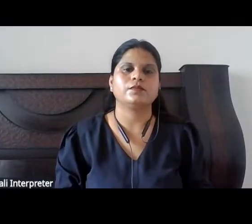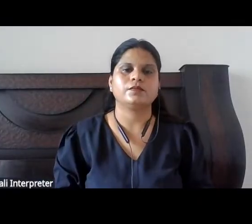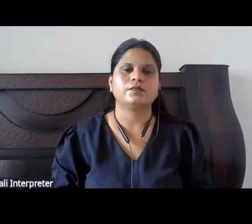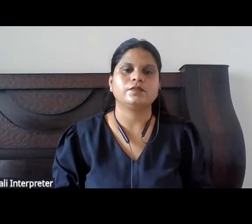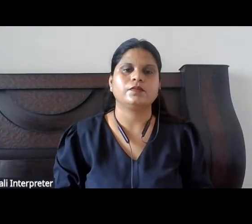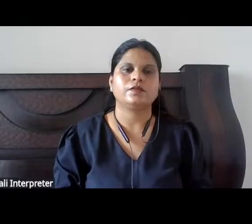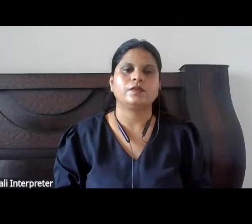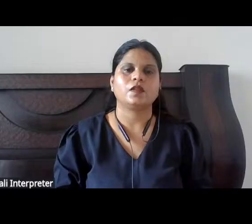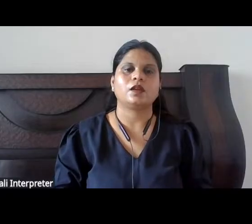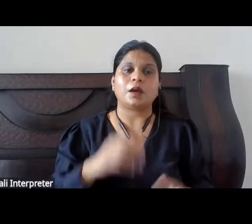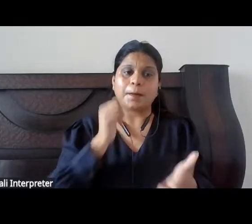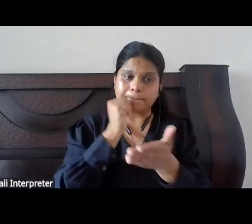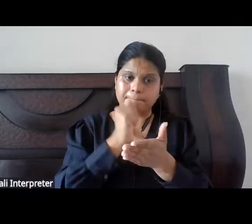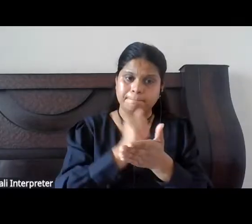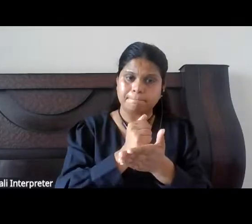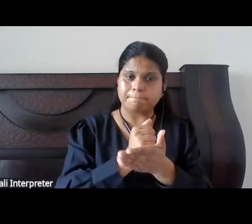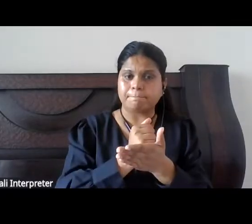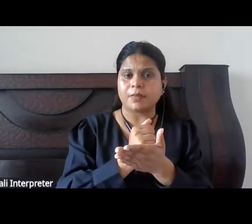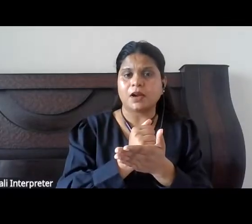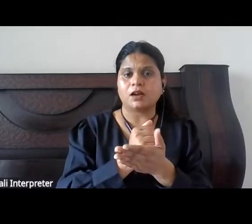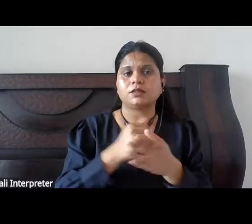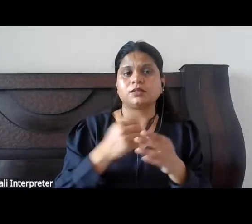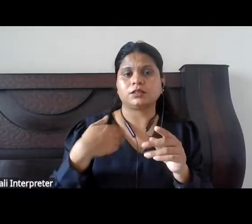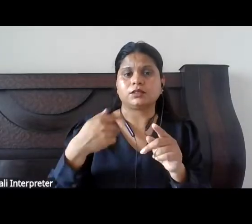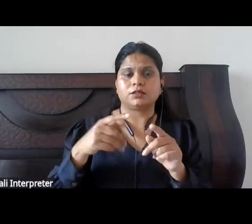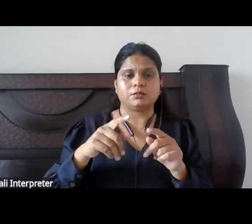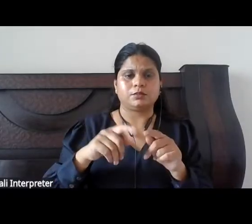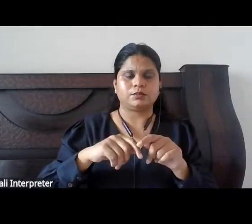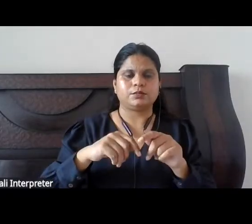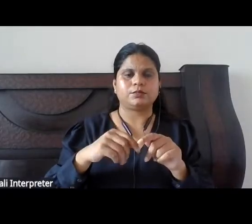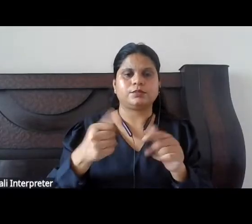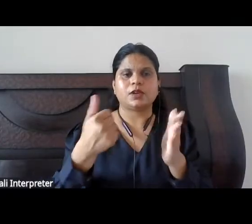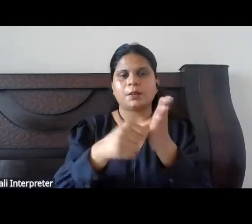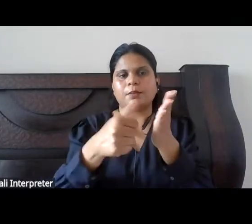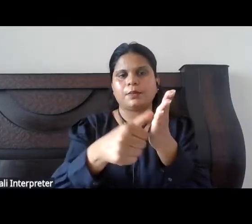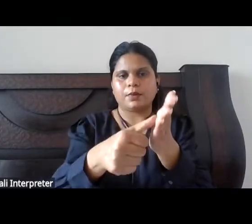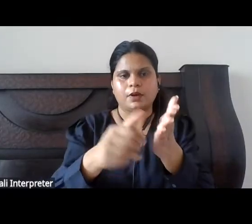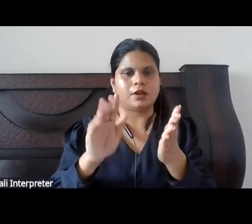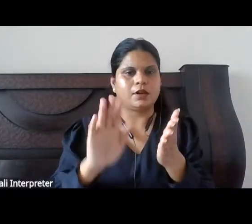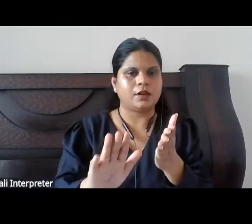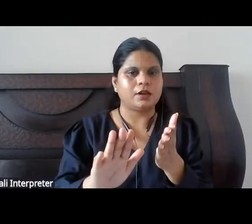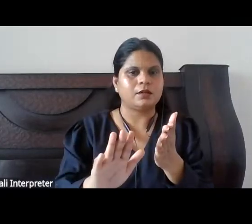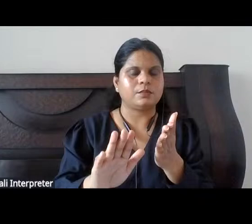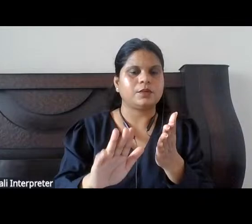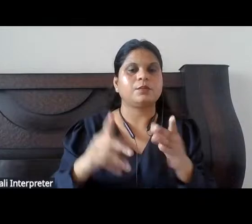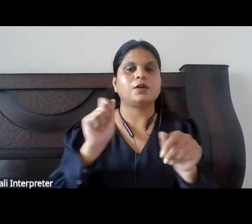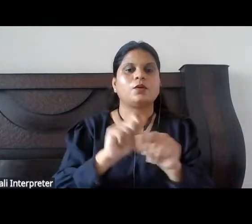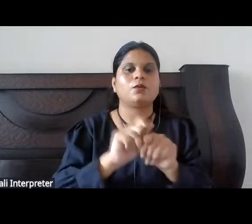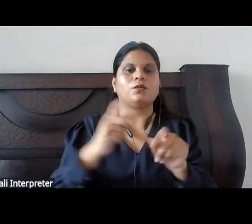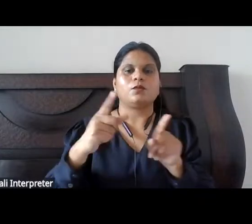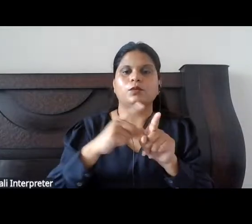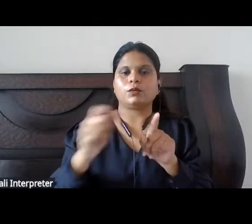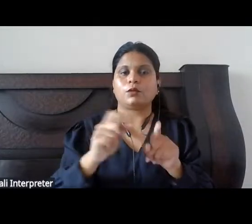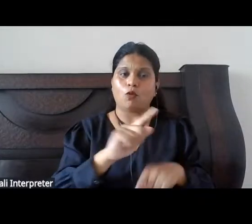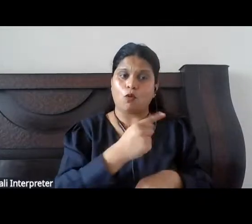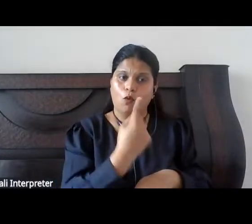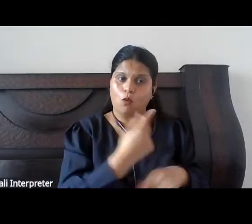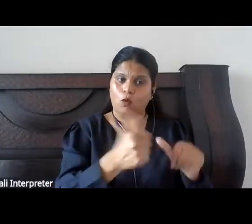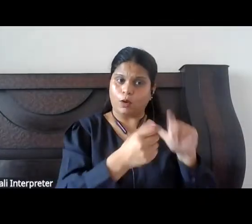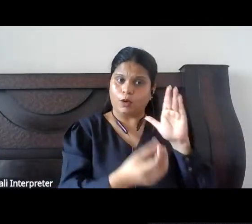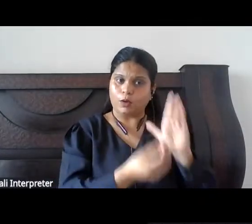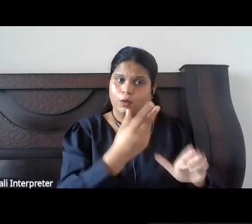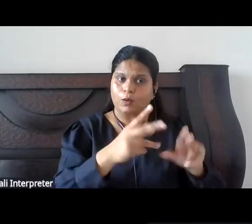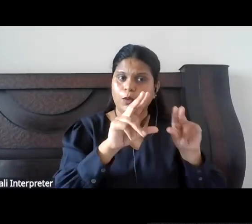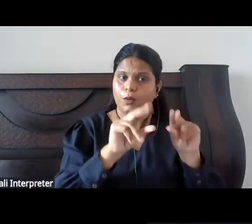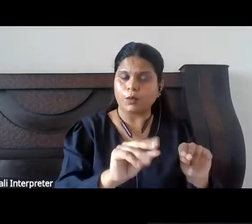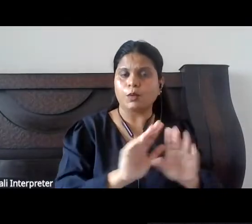be our priority in the coming months. And everybody's priority, not only just a couple of organizations' priority. Everybody should join